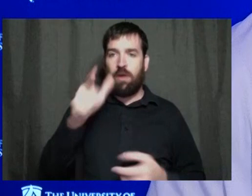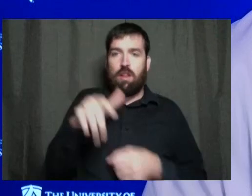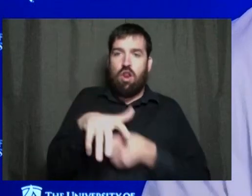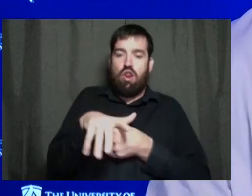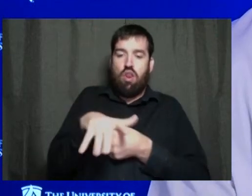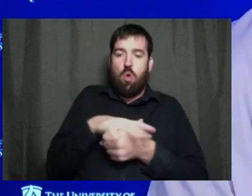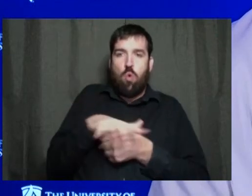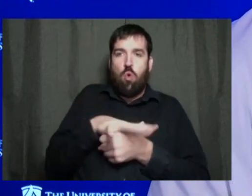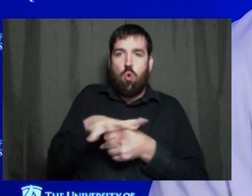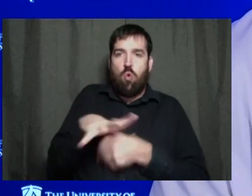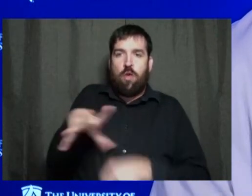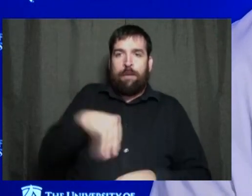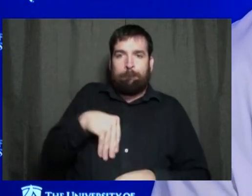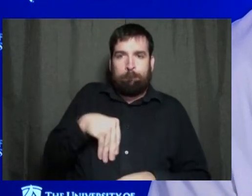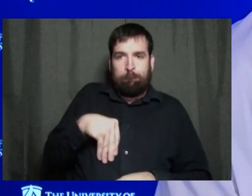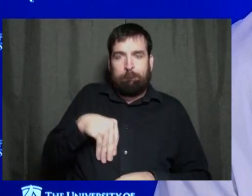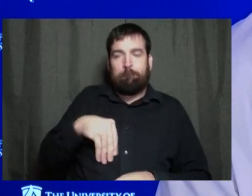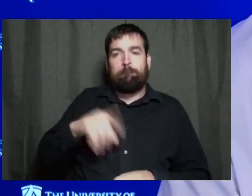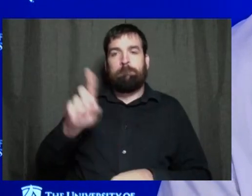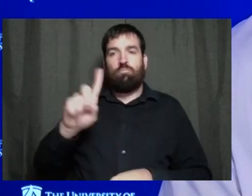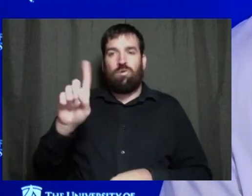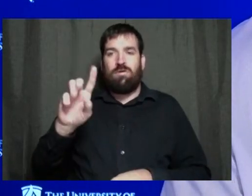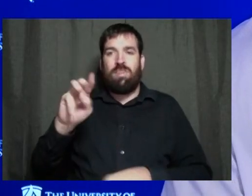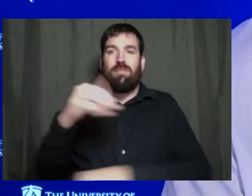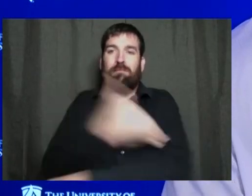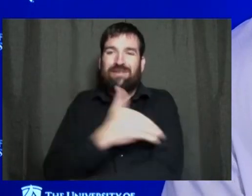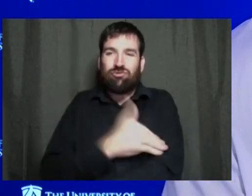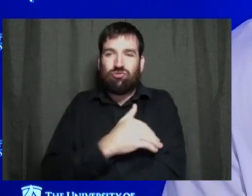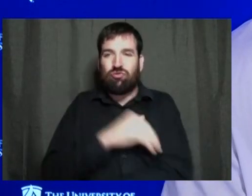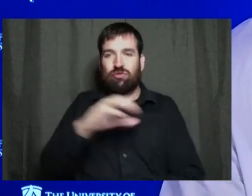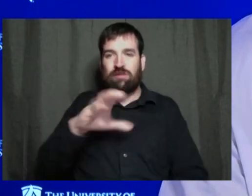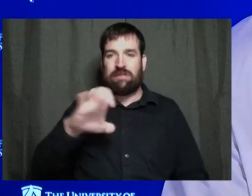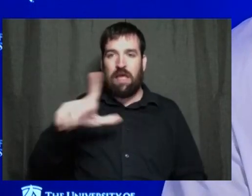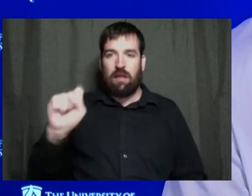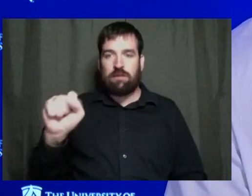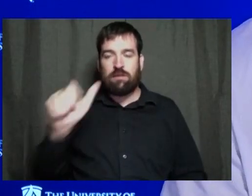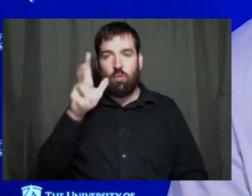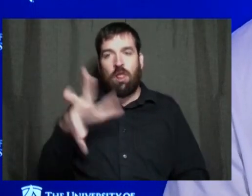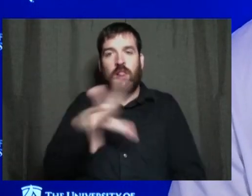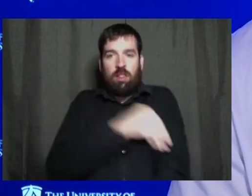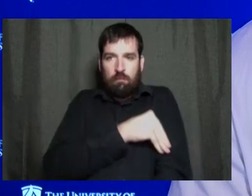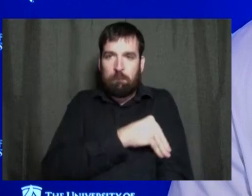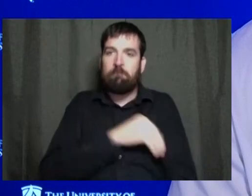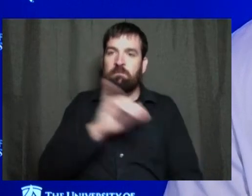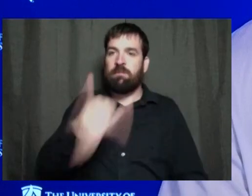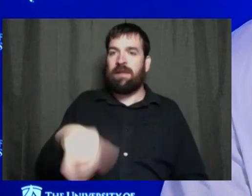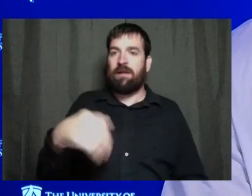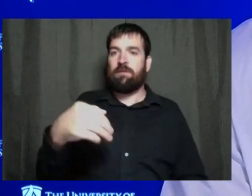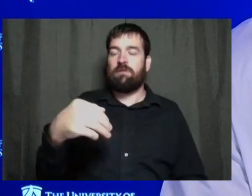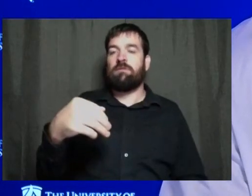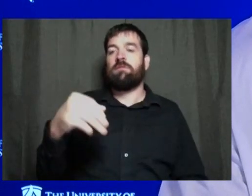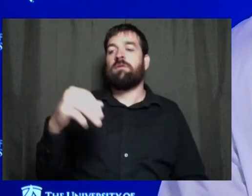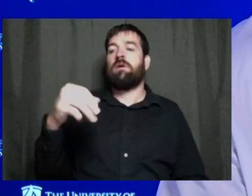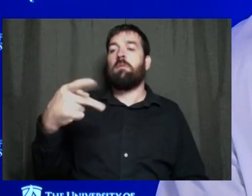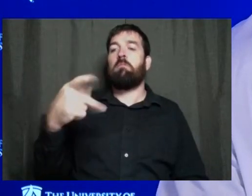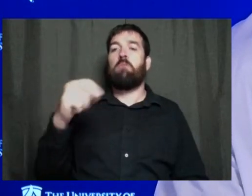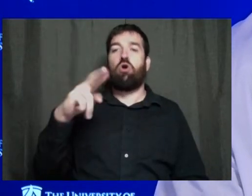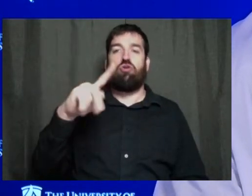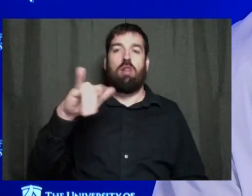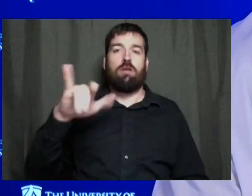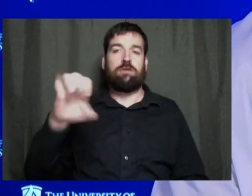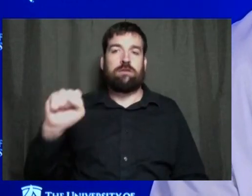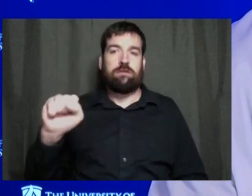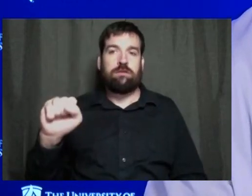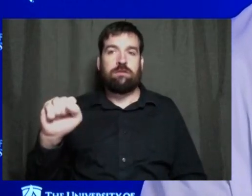injection is. So those muscle cells will uptake some of those lipid nanoparticles. A majority of those lipid nanoparticles are going to be